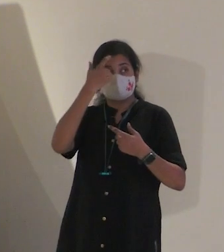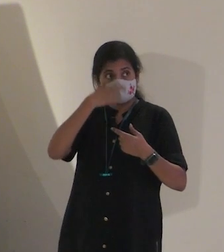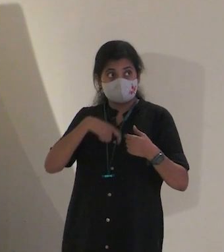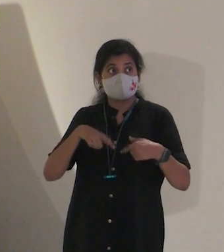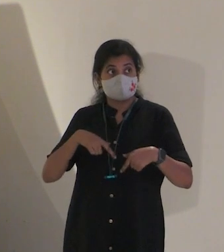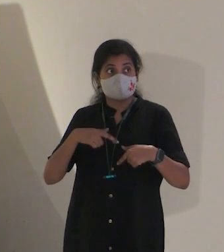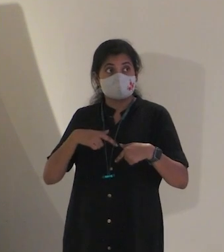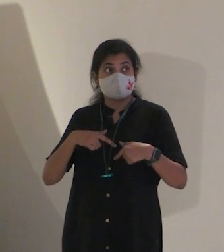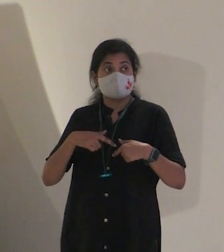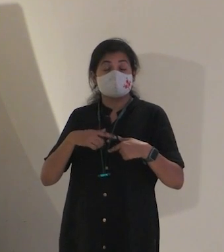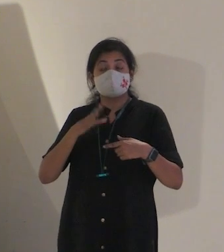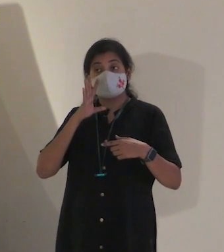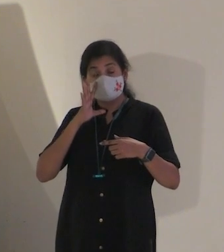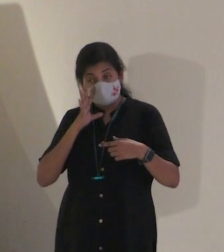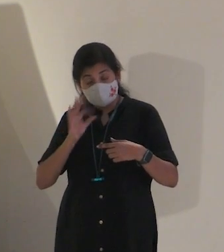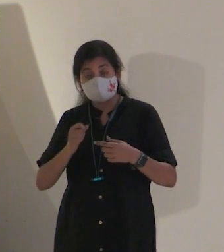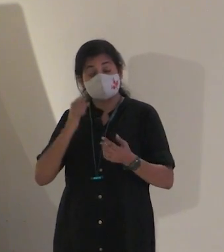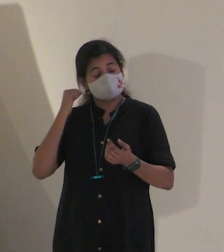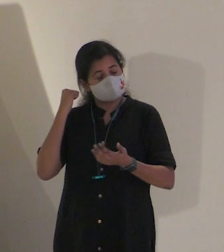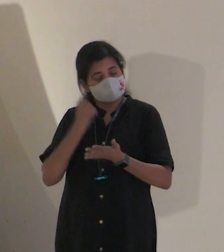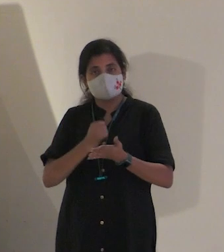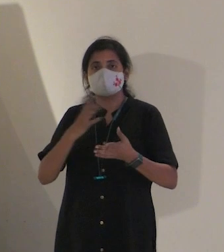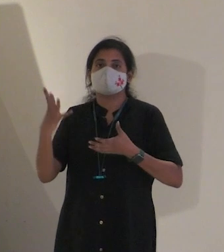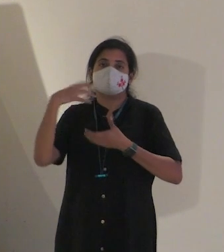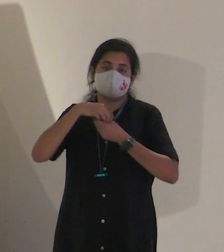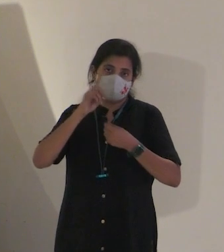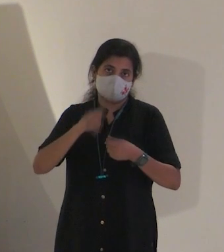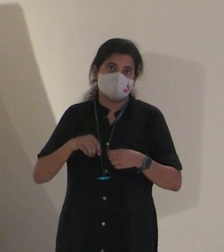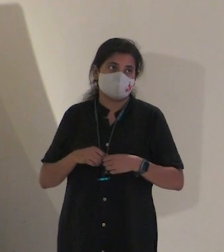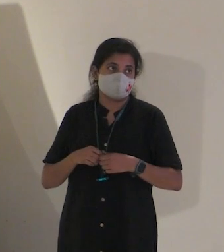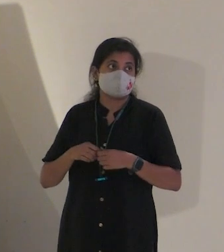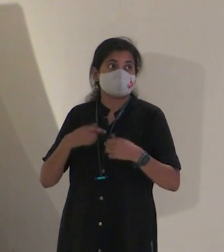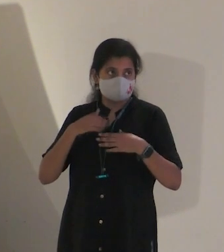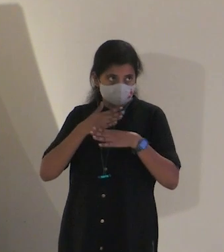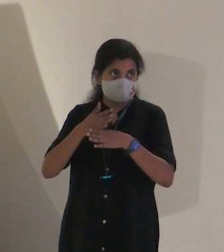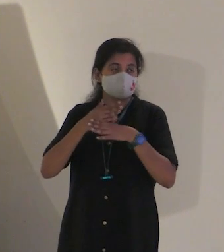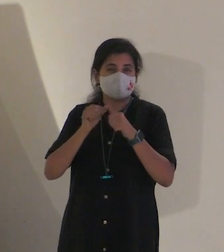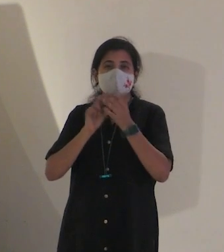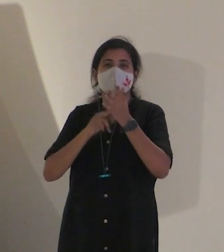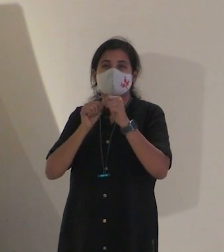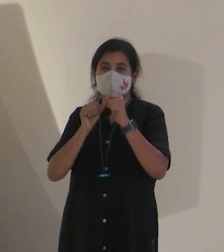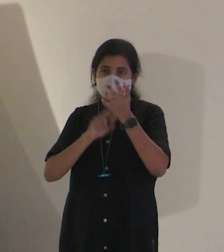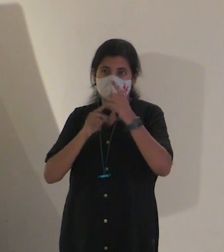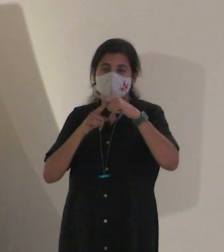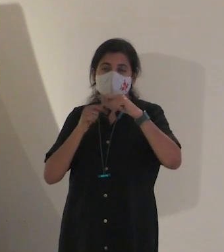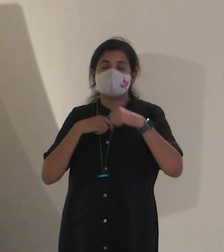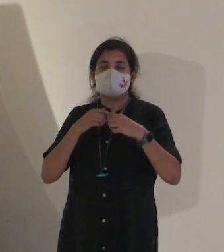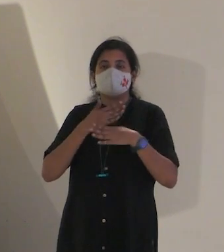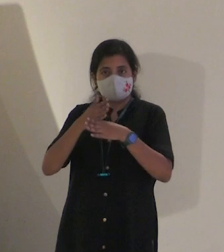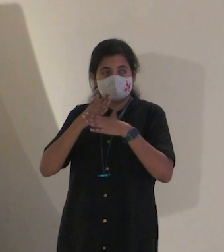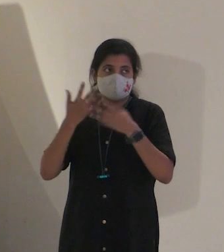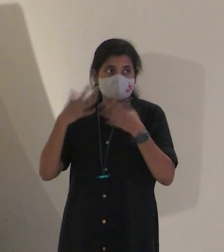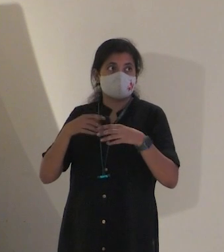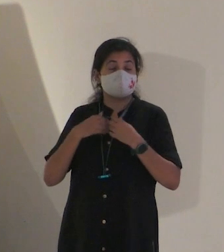part of their curriculum right now. So I was sharing with Anant also how, we have a lot